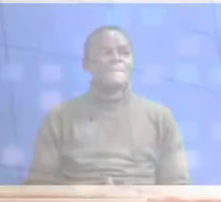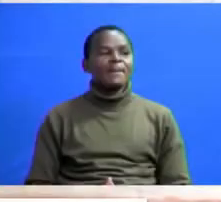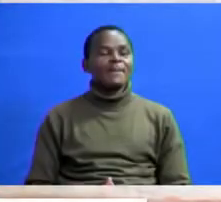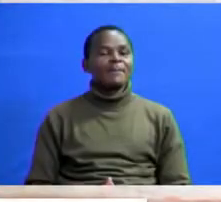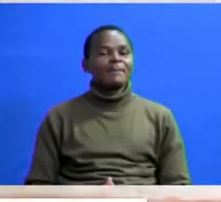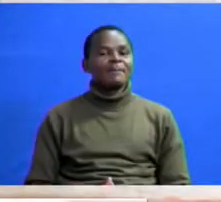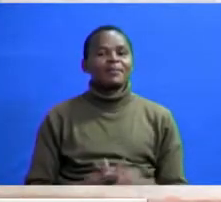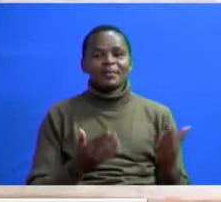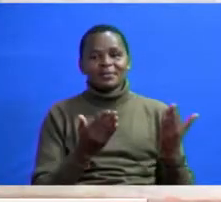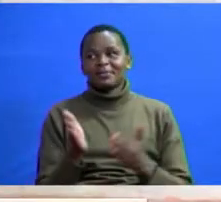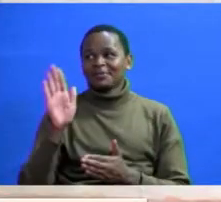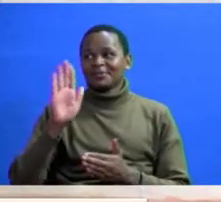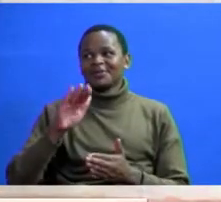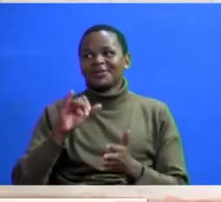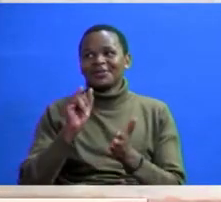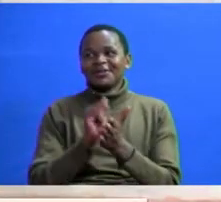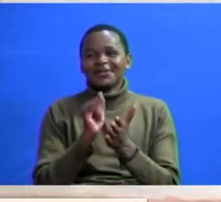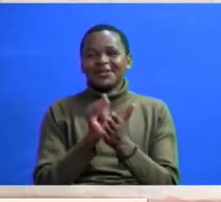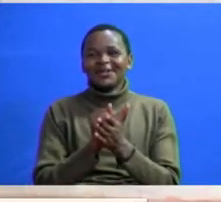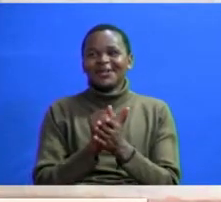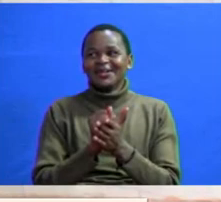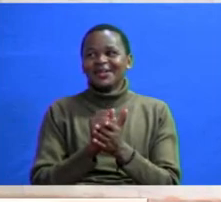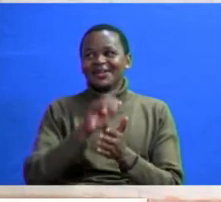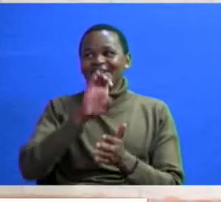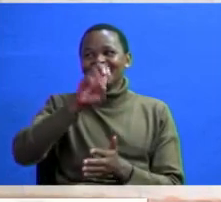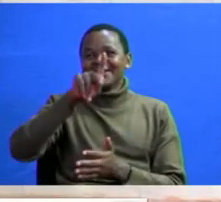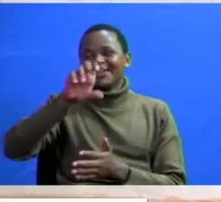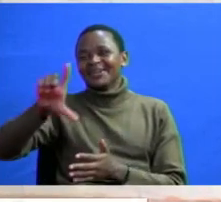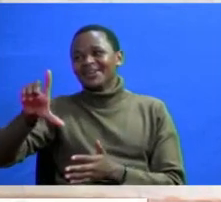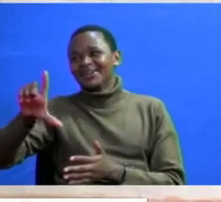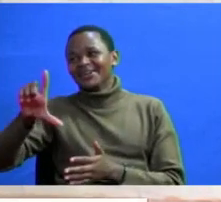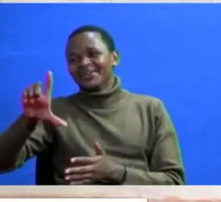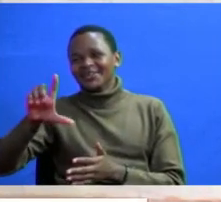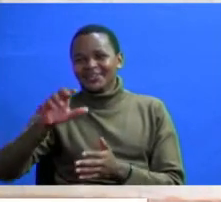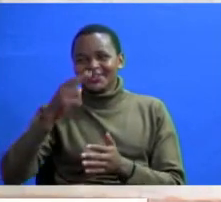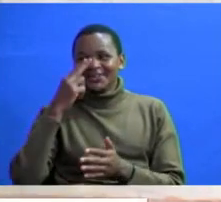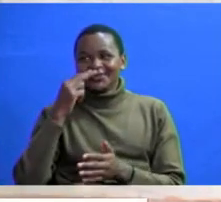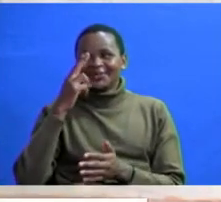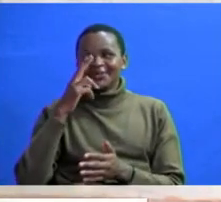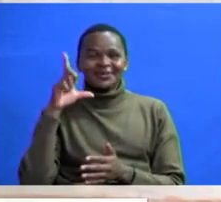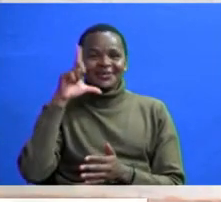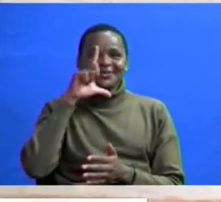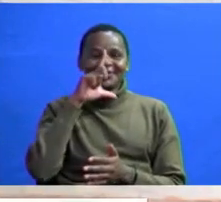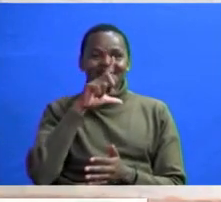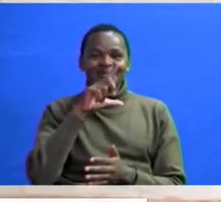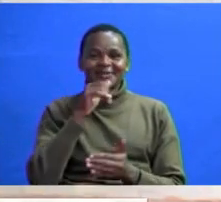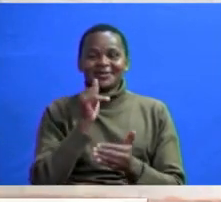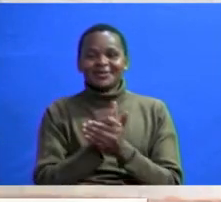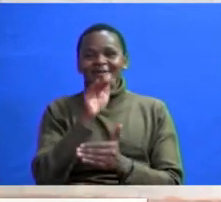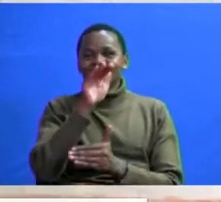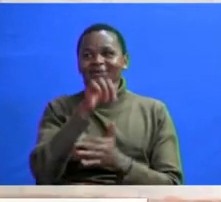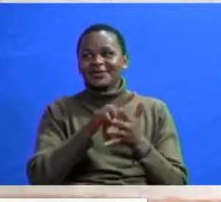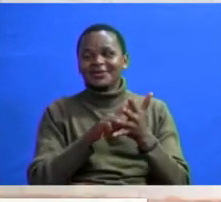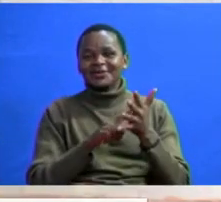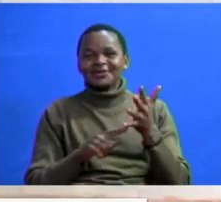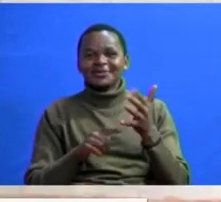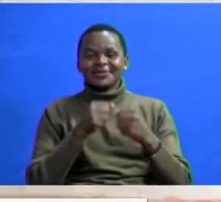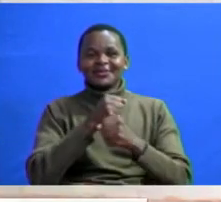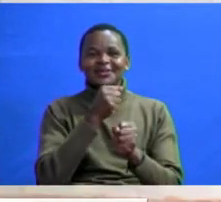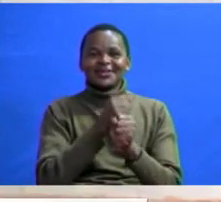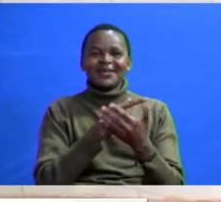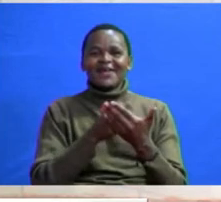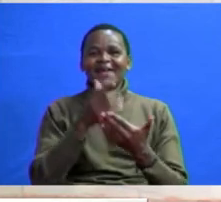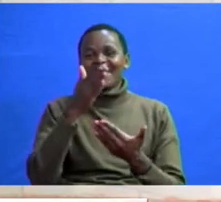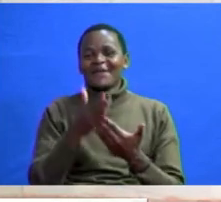Welcome back. Moses tells me the league is coming to an end. The fun is over. So he's just asking me what he's going to be doing in the